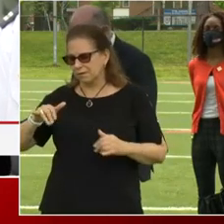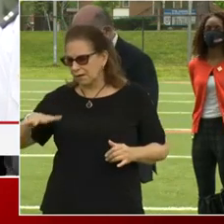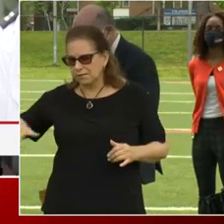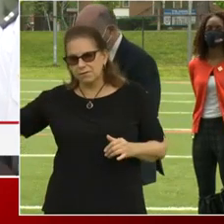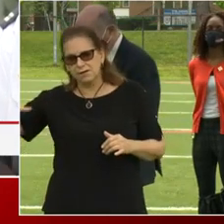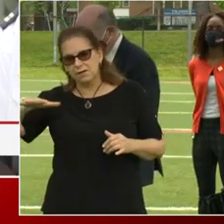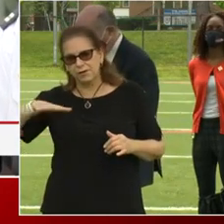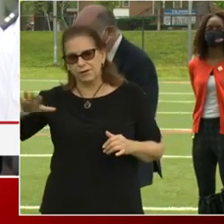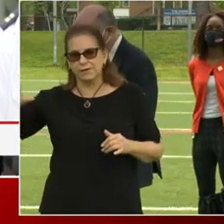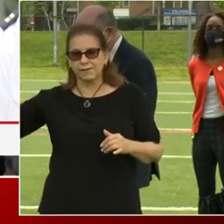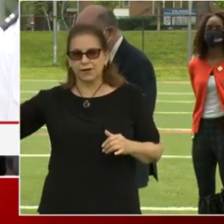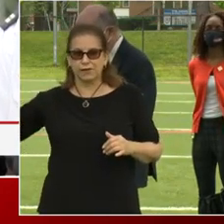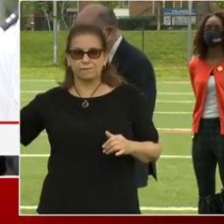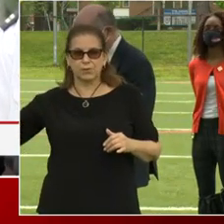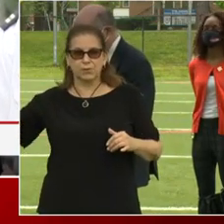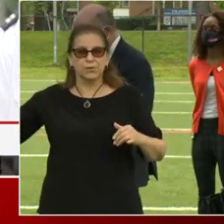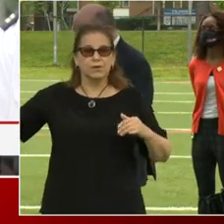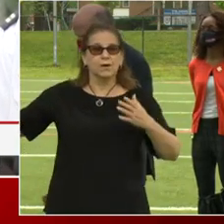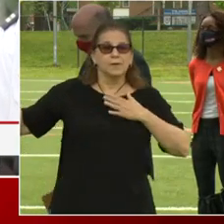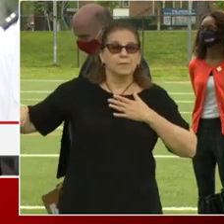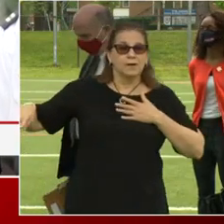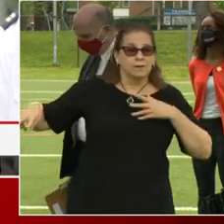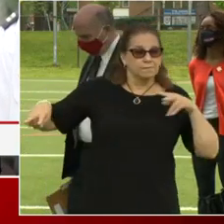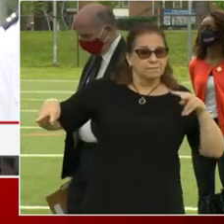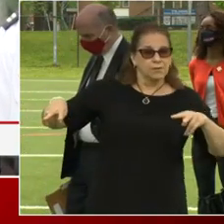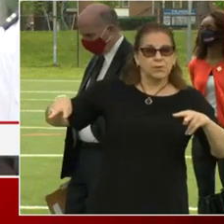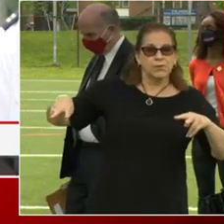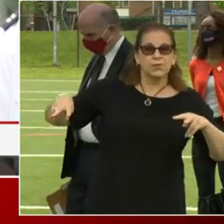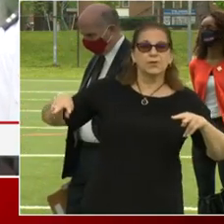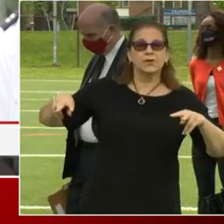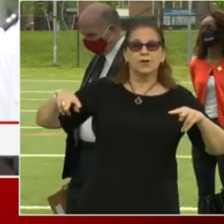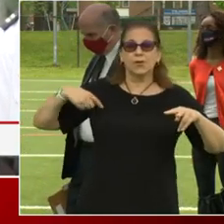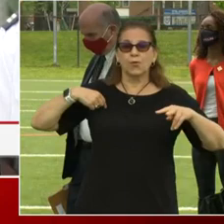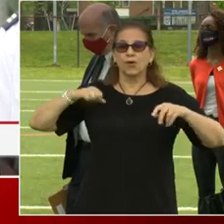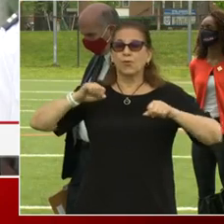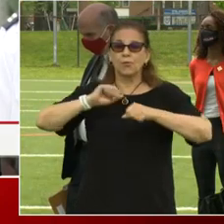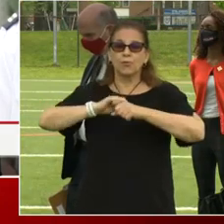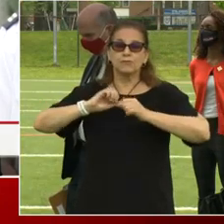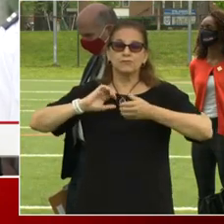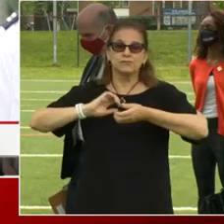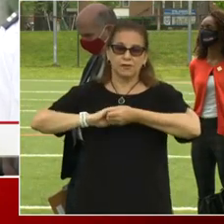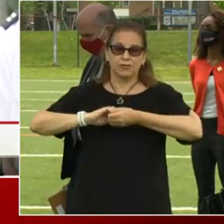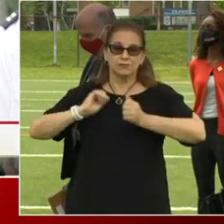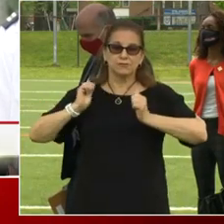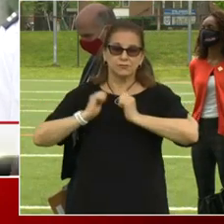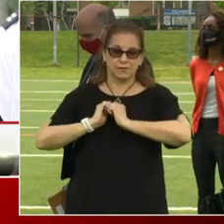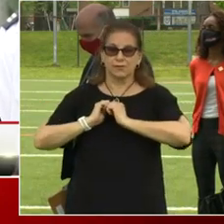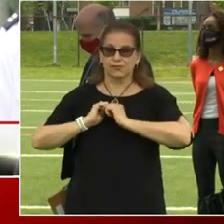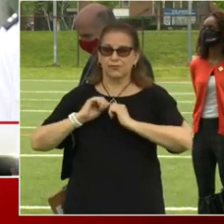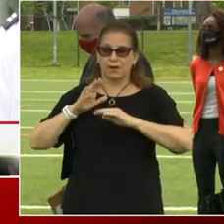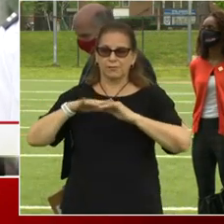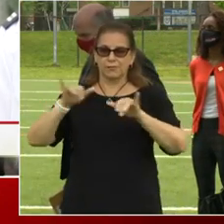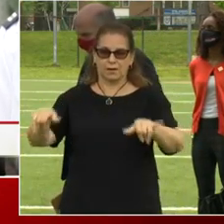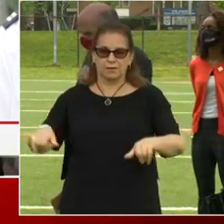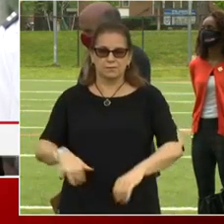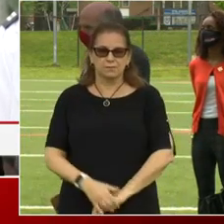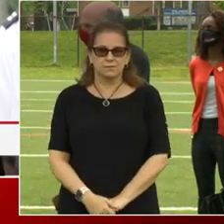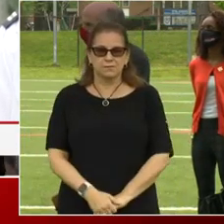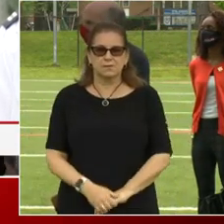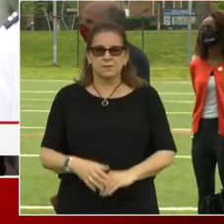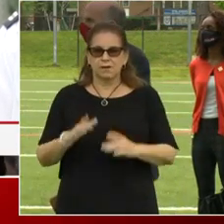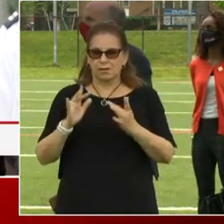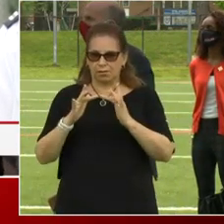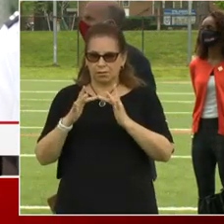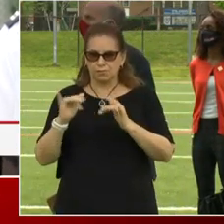well as Summer Crime Initiative areas. So we will be working in synergy with MPD around those. And the website is being